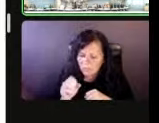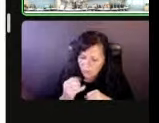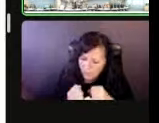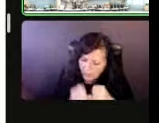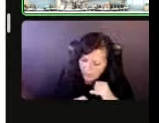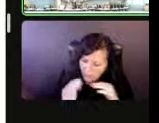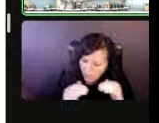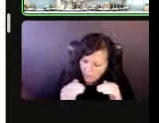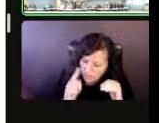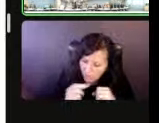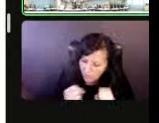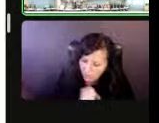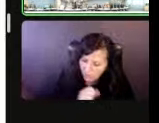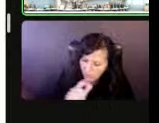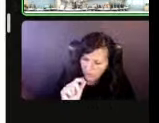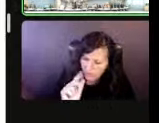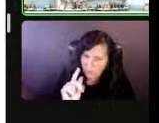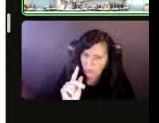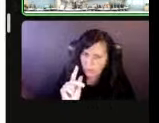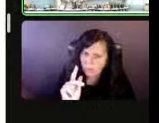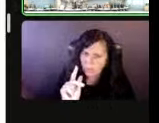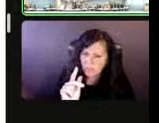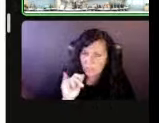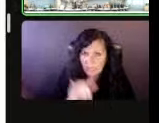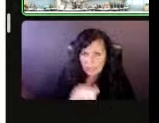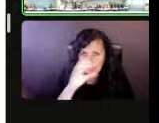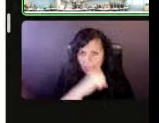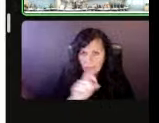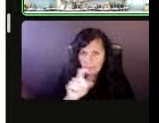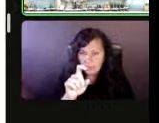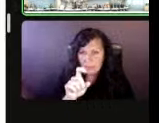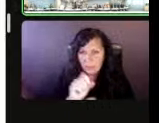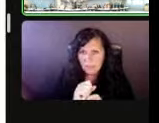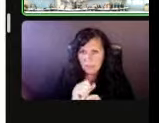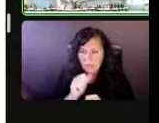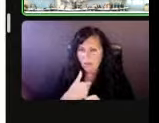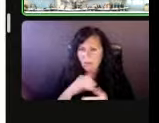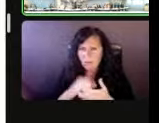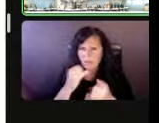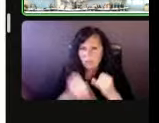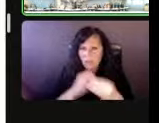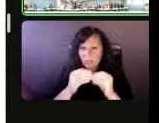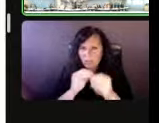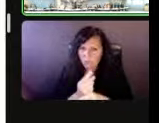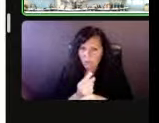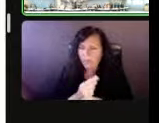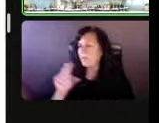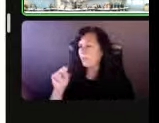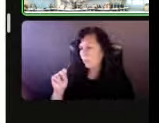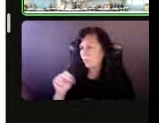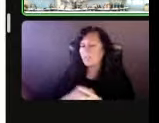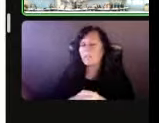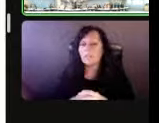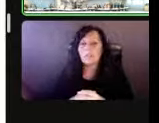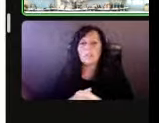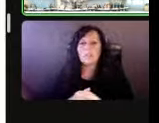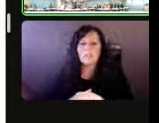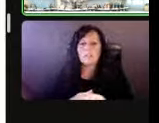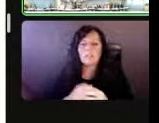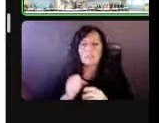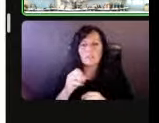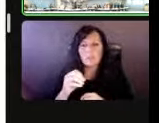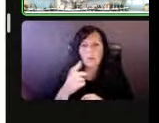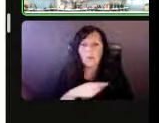for 2023, that's an estimate, right? We don't have those final numbers. No, and so we're pretty